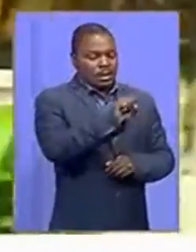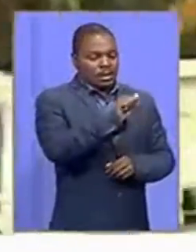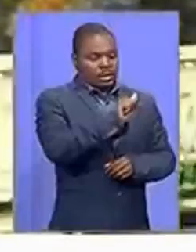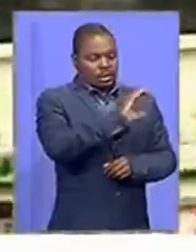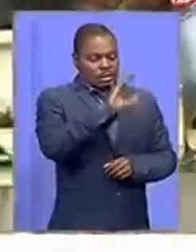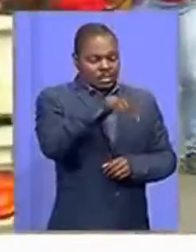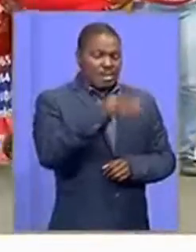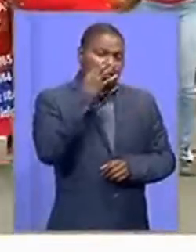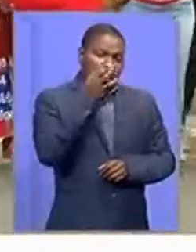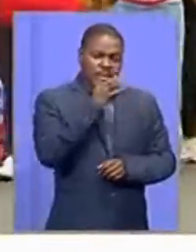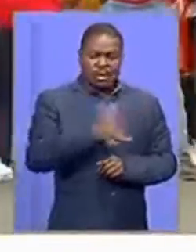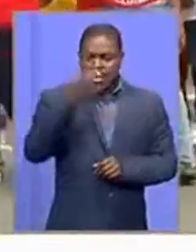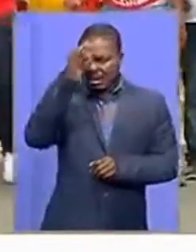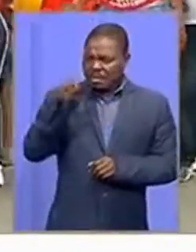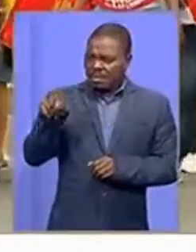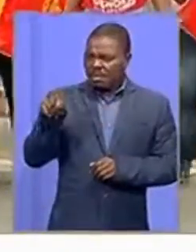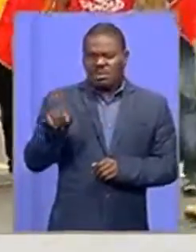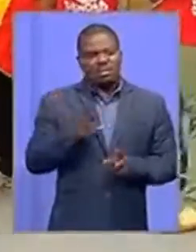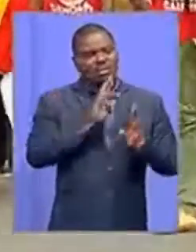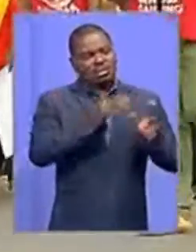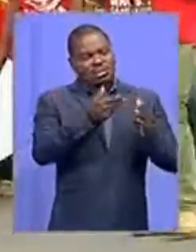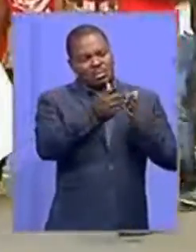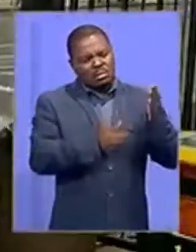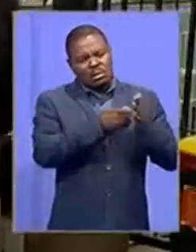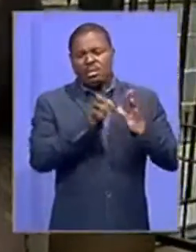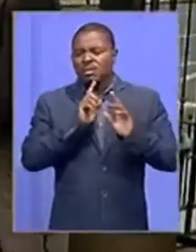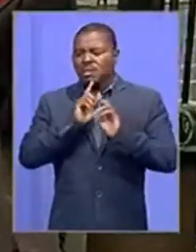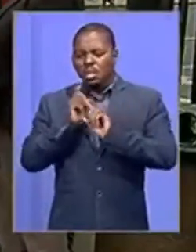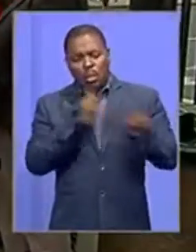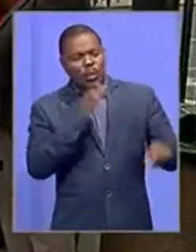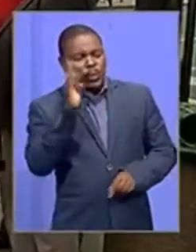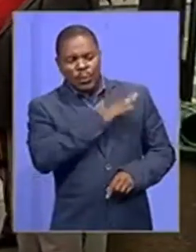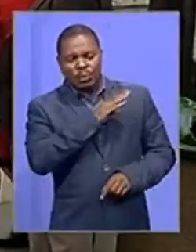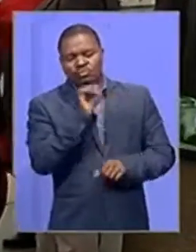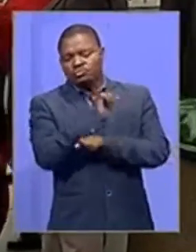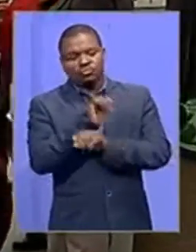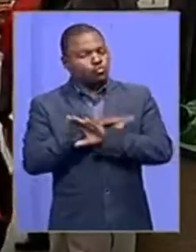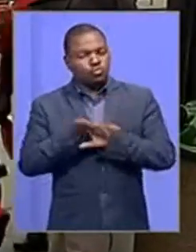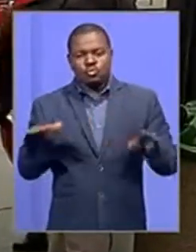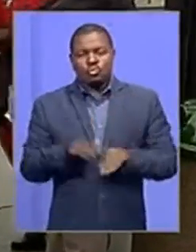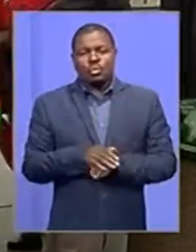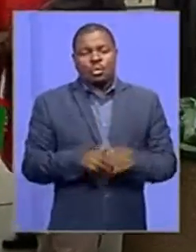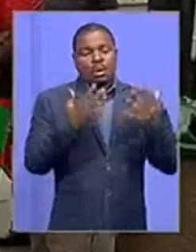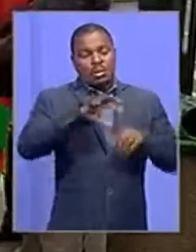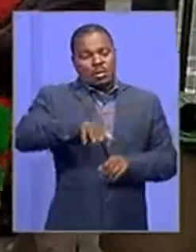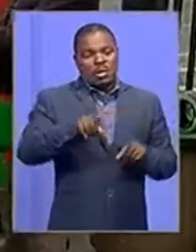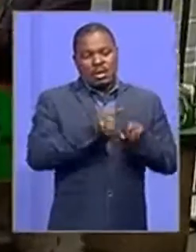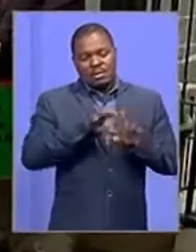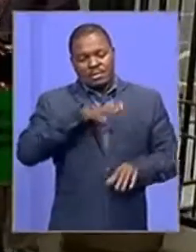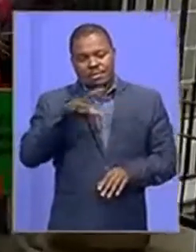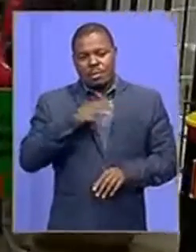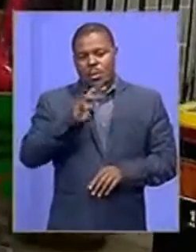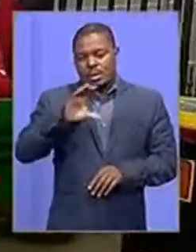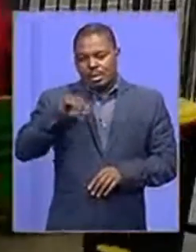ebe mmuso o iphapanyetsa ho arabela ditsekong tsa bona. Diprofesing tse robong ke ya Kapa Bophirima fela e